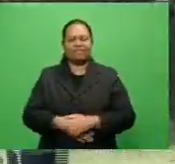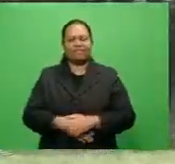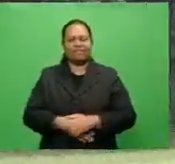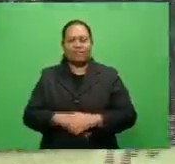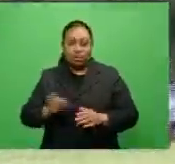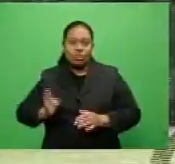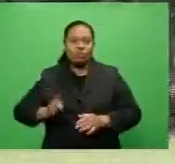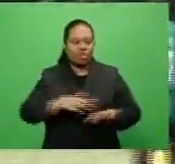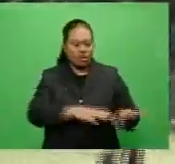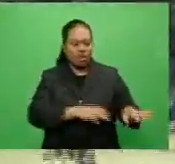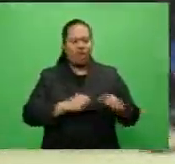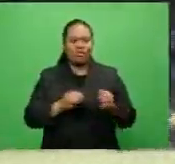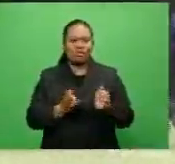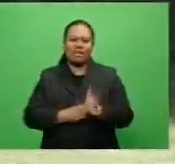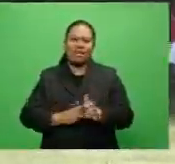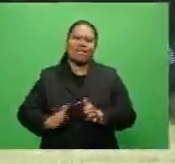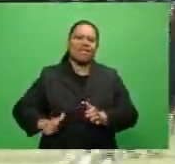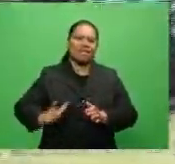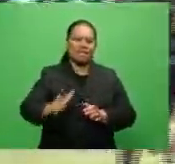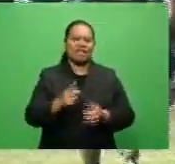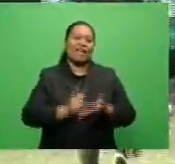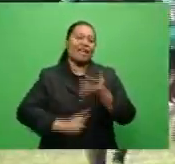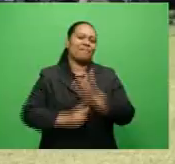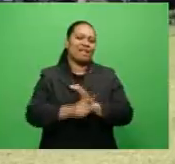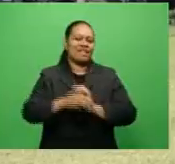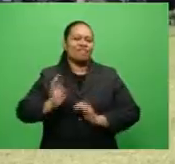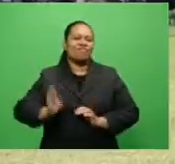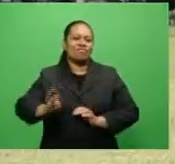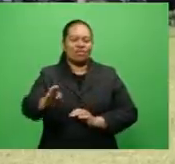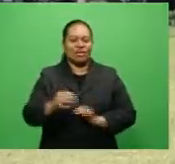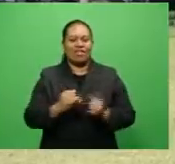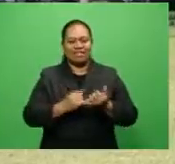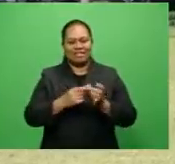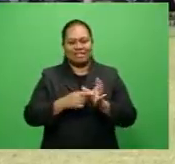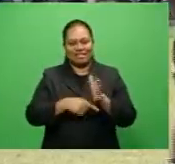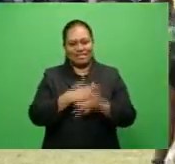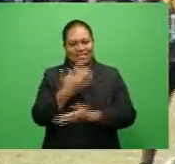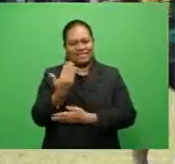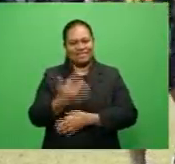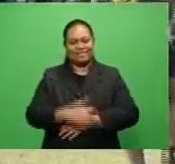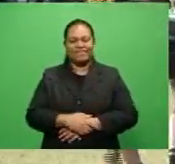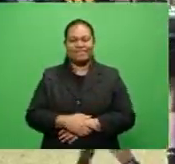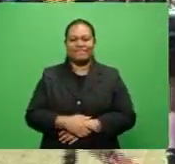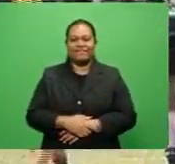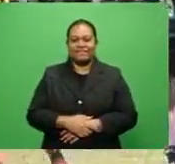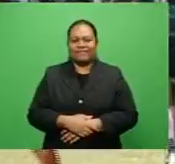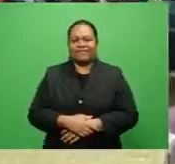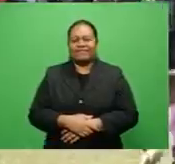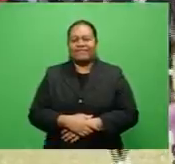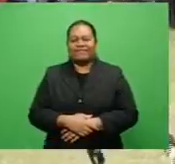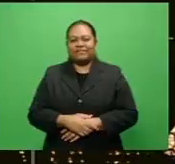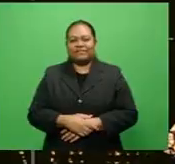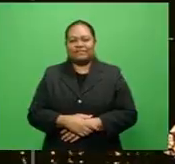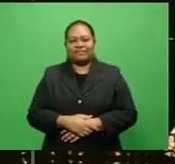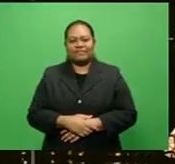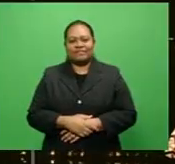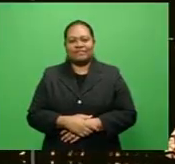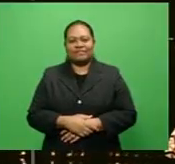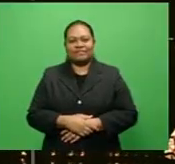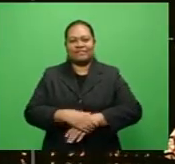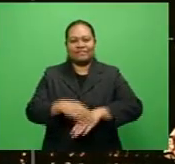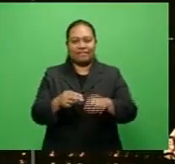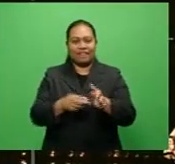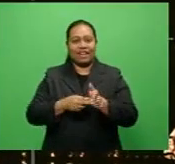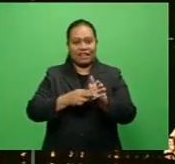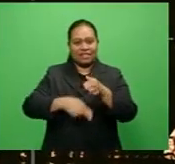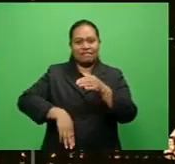will host Madhuata at the Lekutu School Grounds on Saturday. Carlini Tavi, FBC Sports. The Nandi football